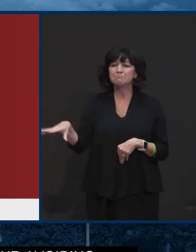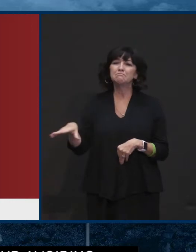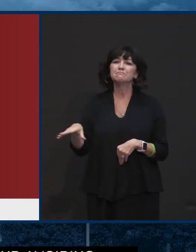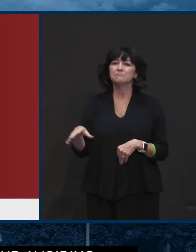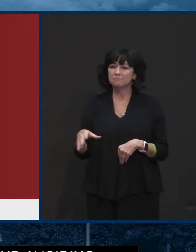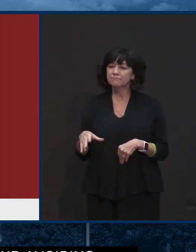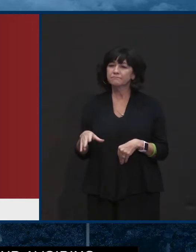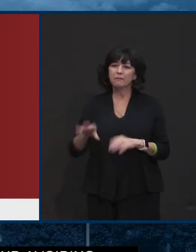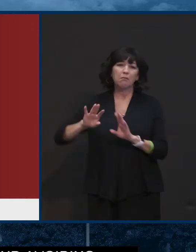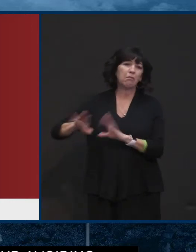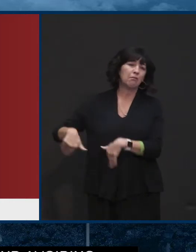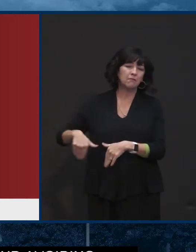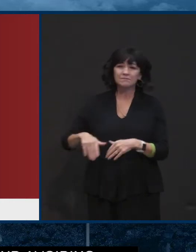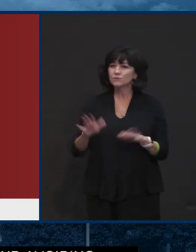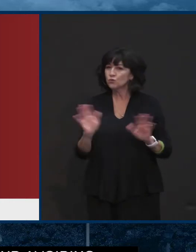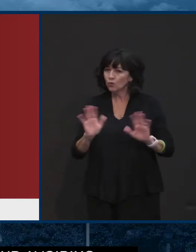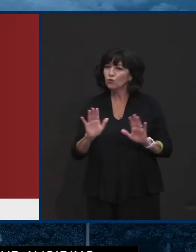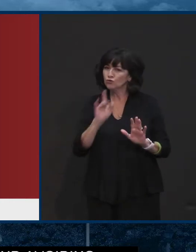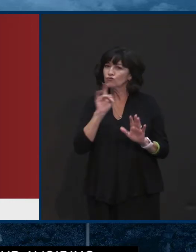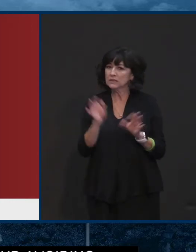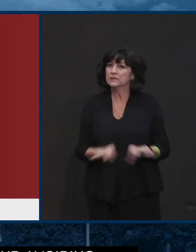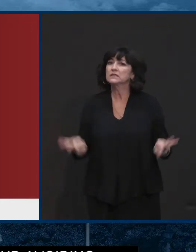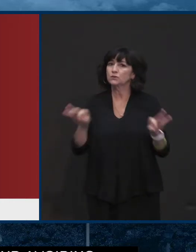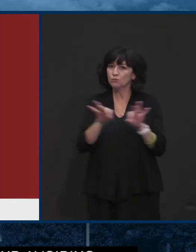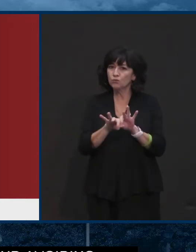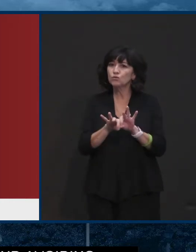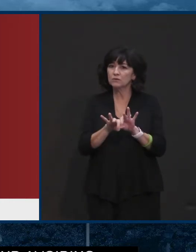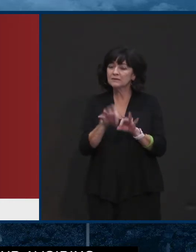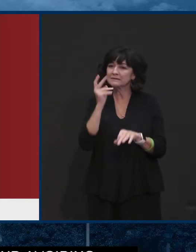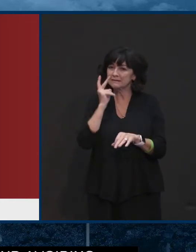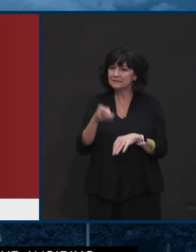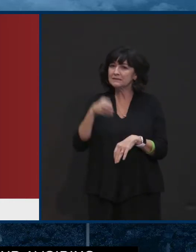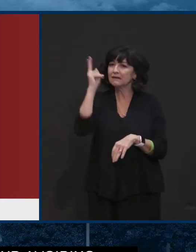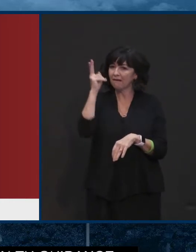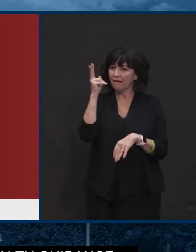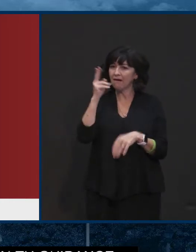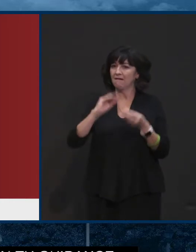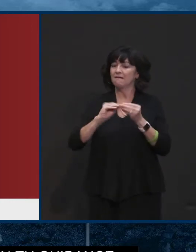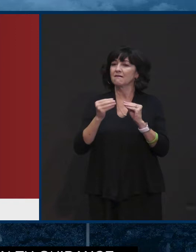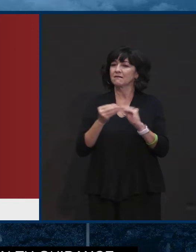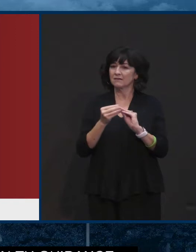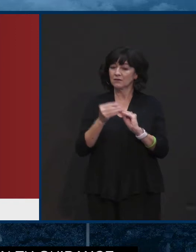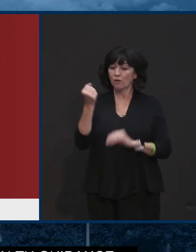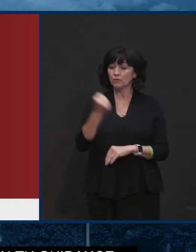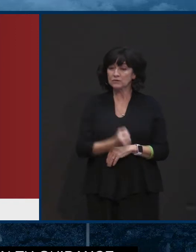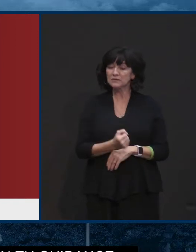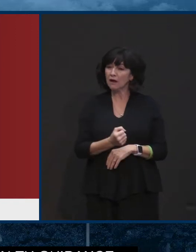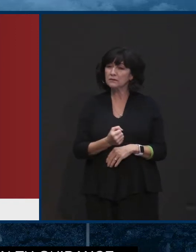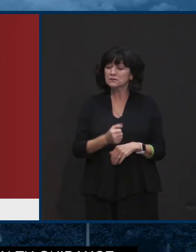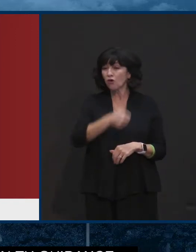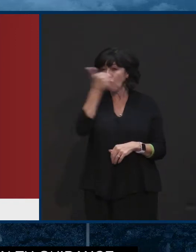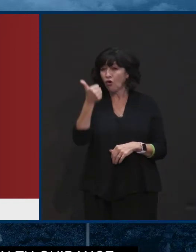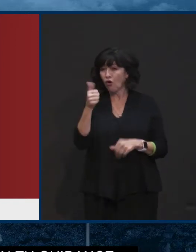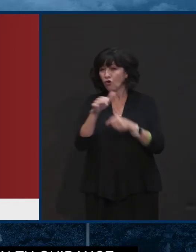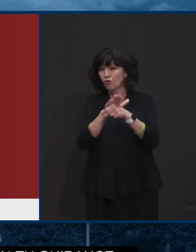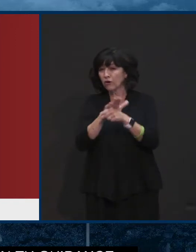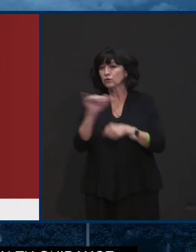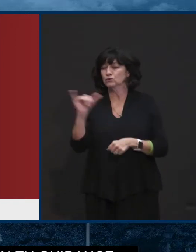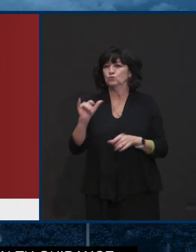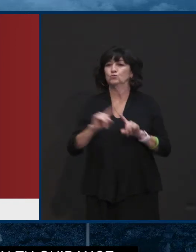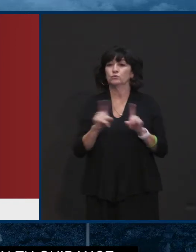of it. But we're seeing higher cases there, higher cases across our state, but greater numbers in Sussex